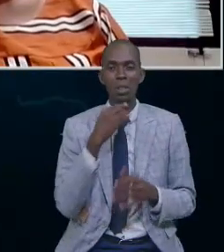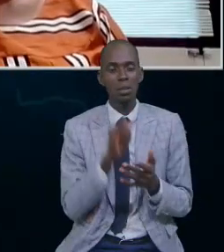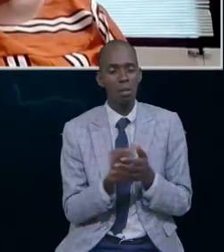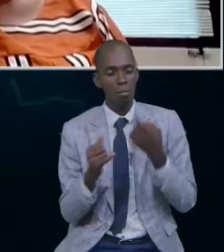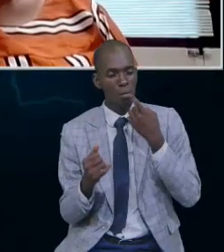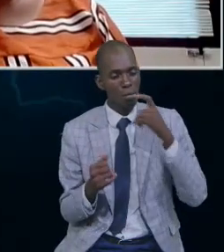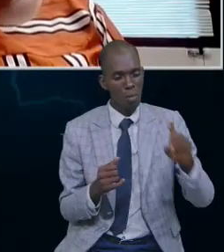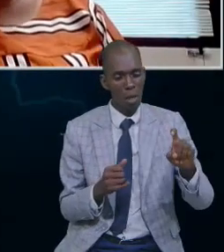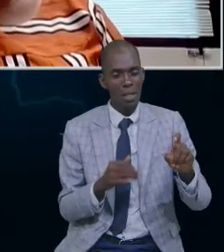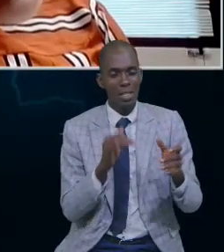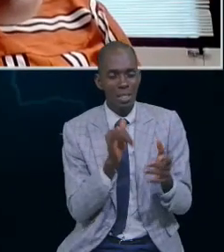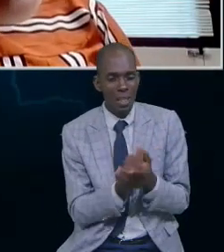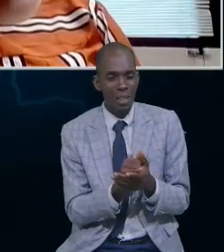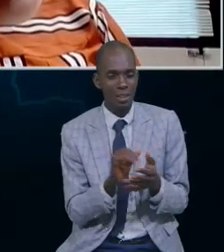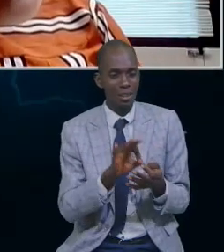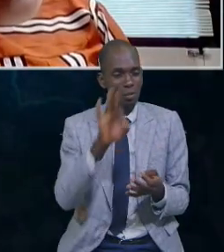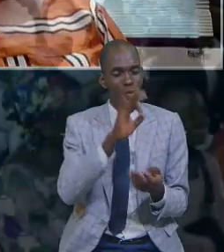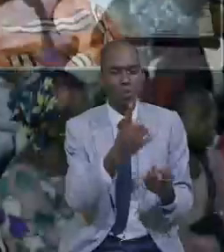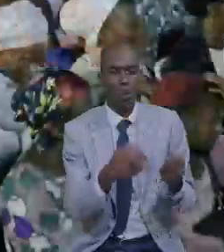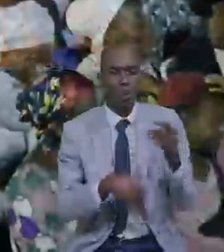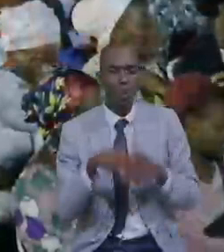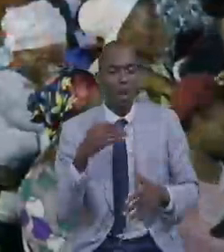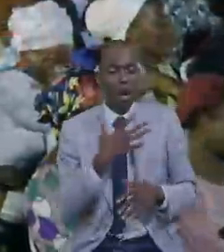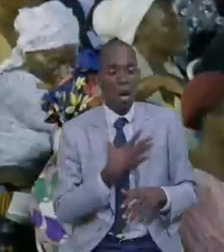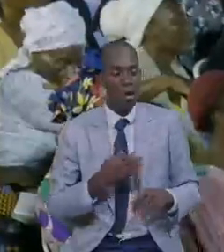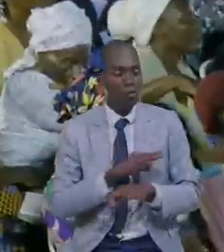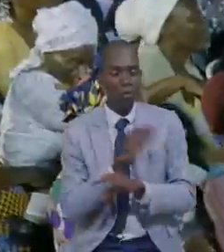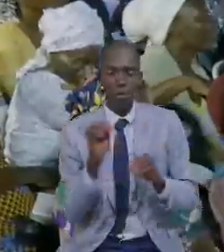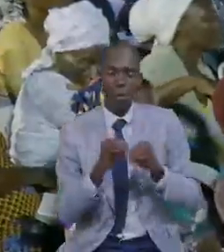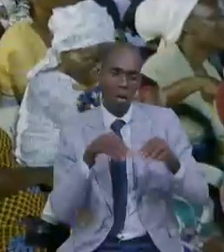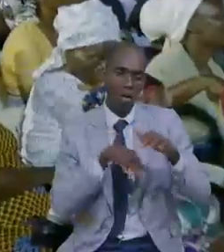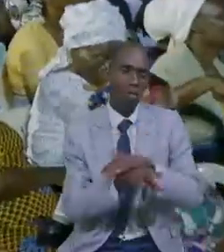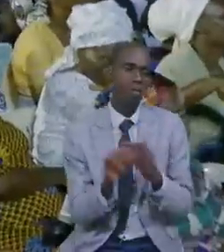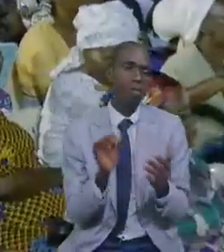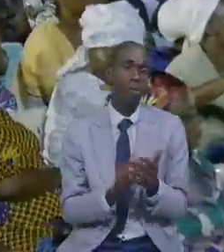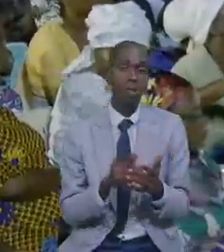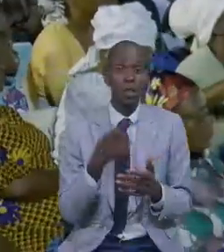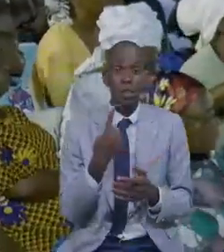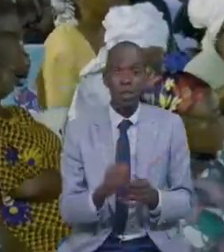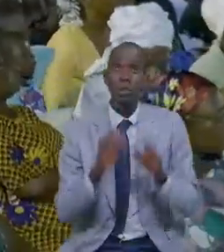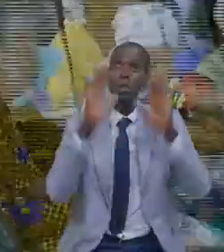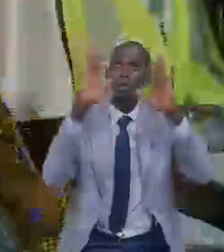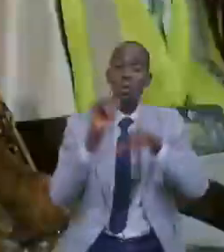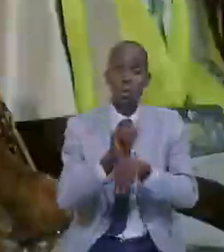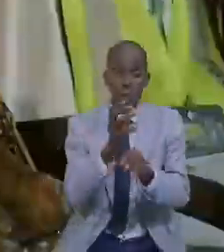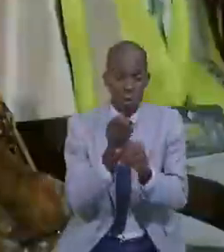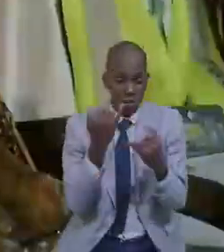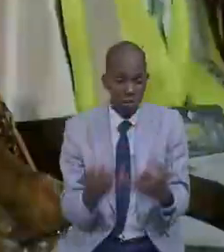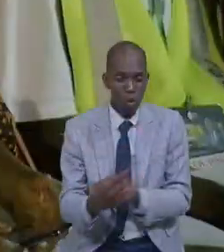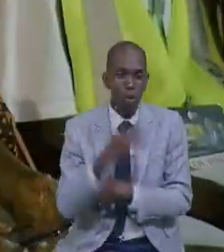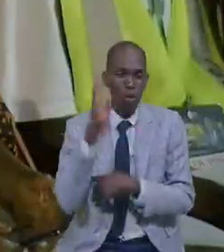enter no more into him. The miracle you get today will be permanent.